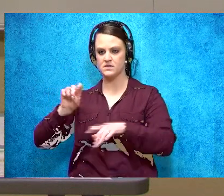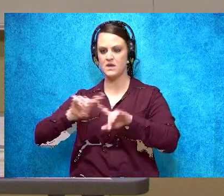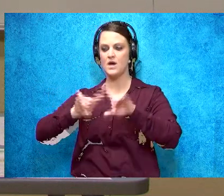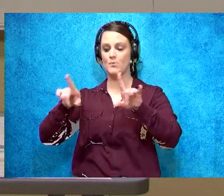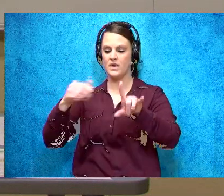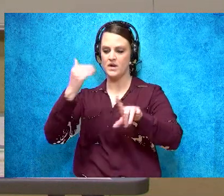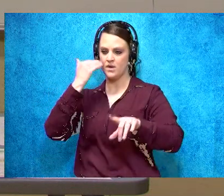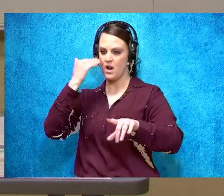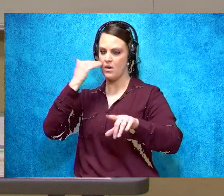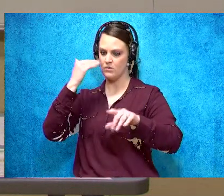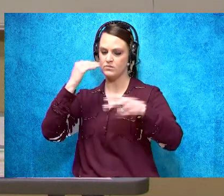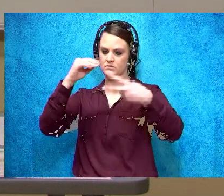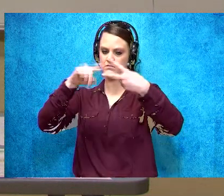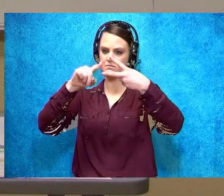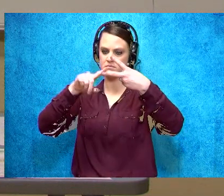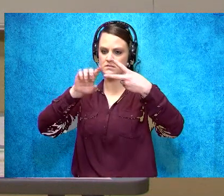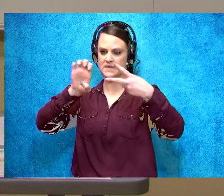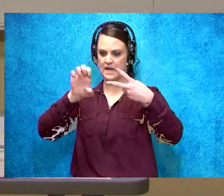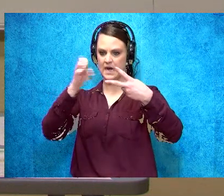step.